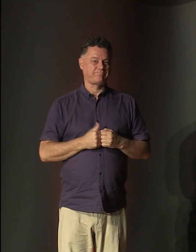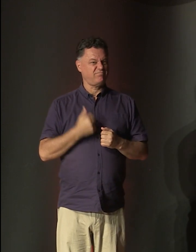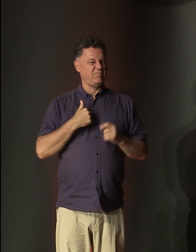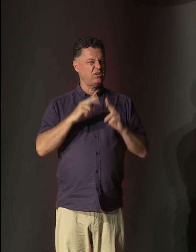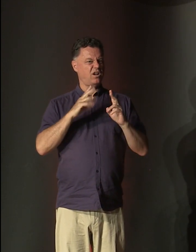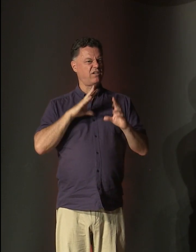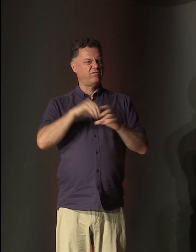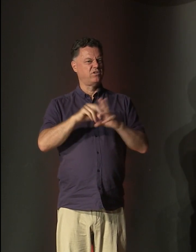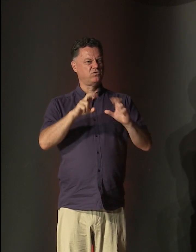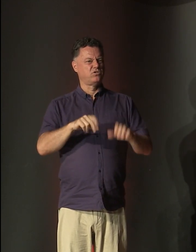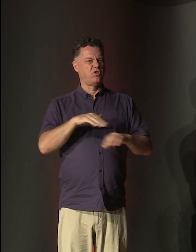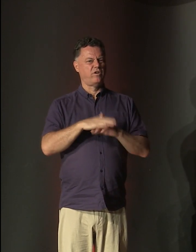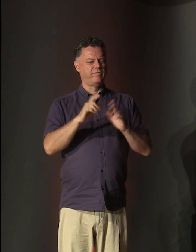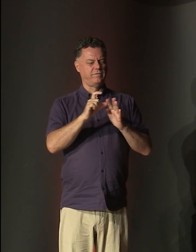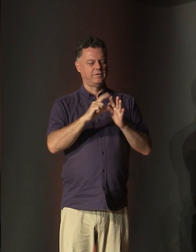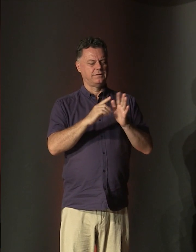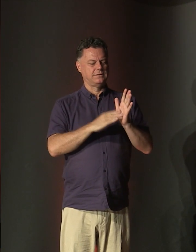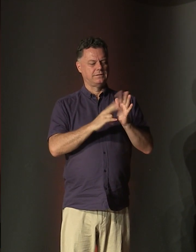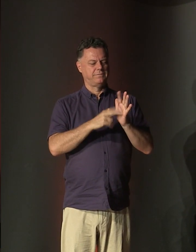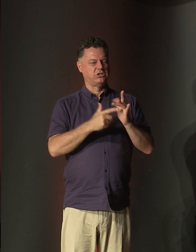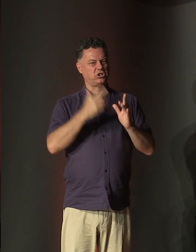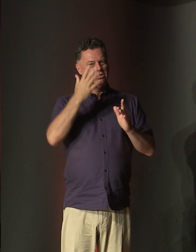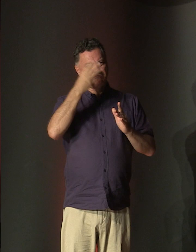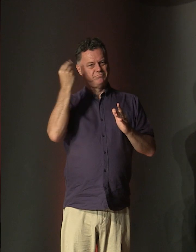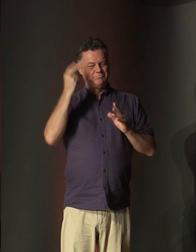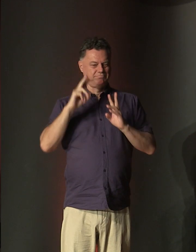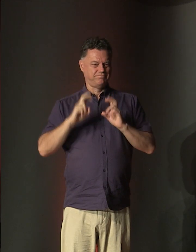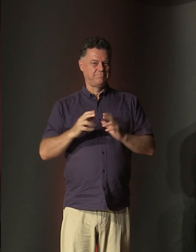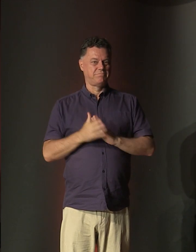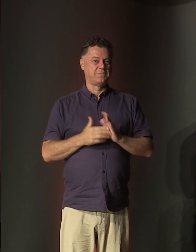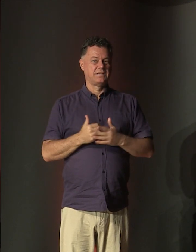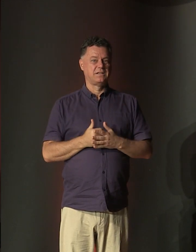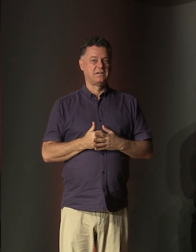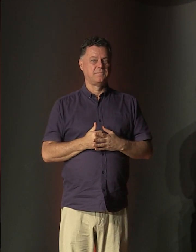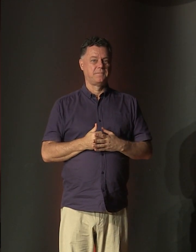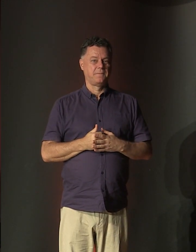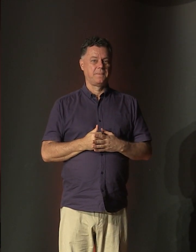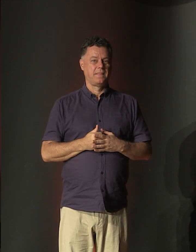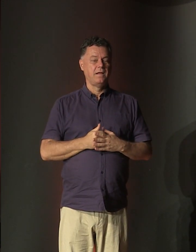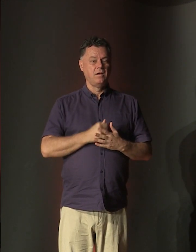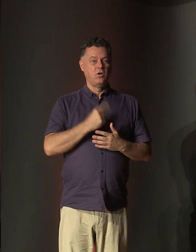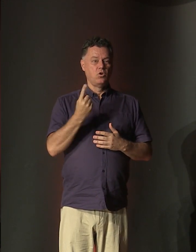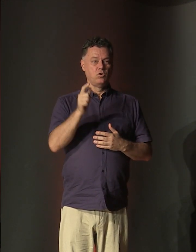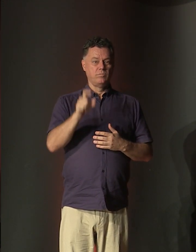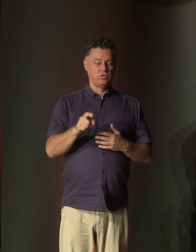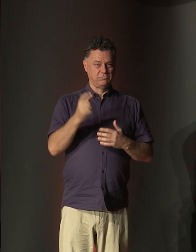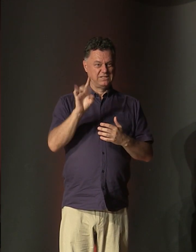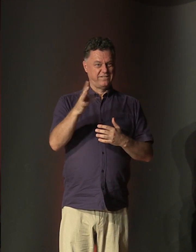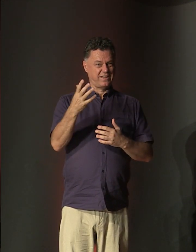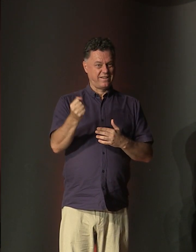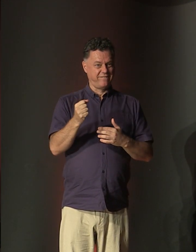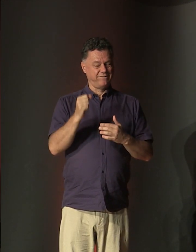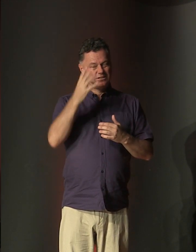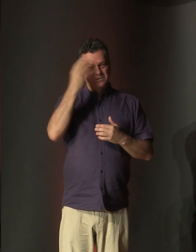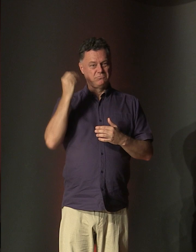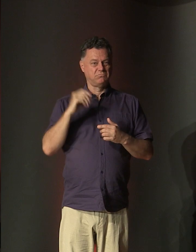research on dementia, but this does not mean that I do research on people living with dementia or